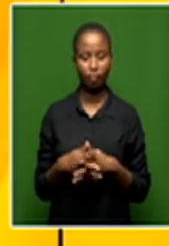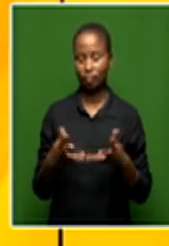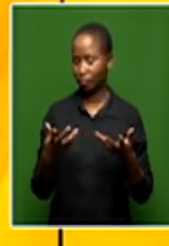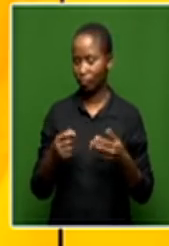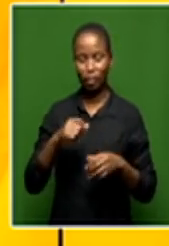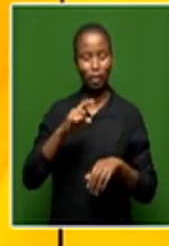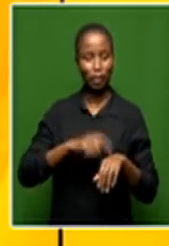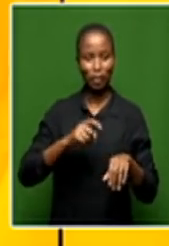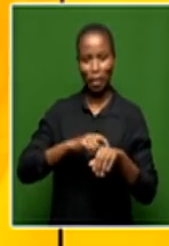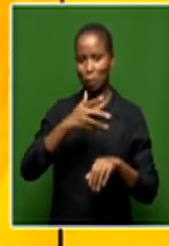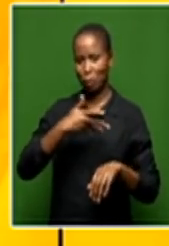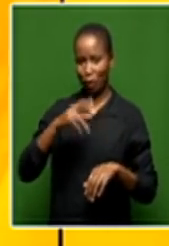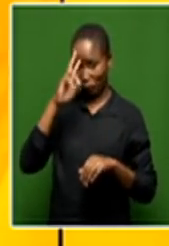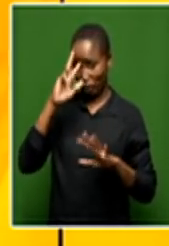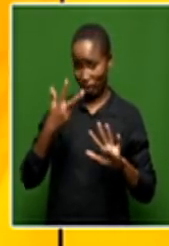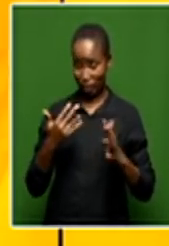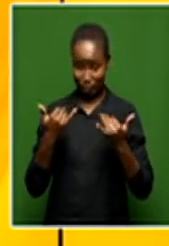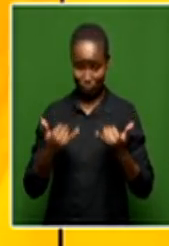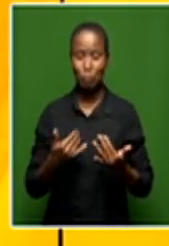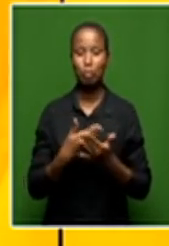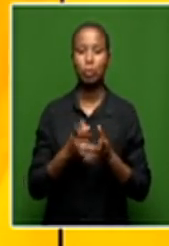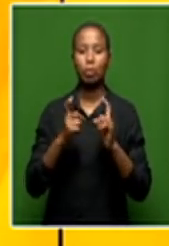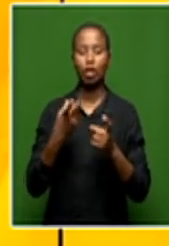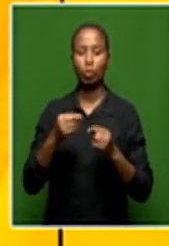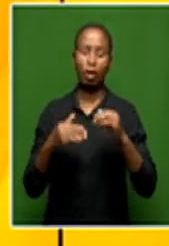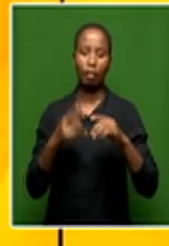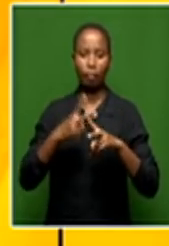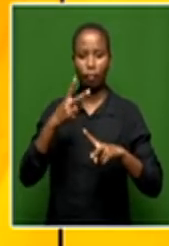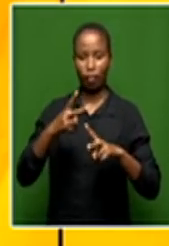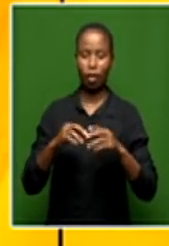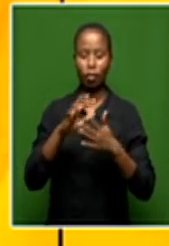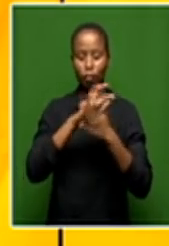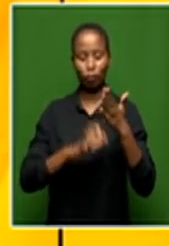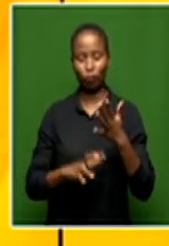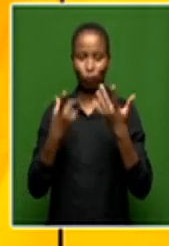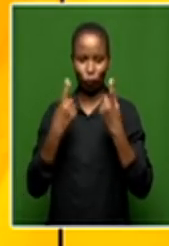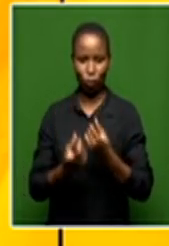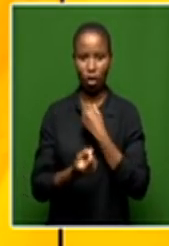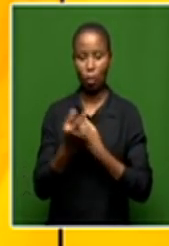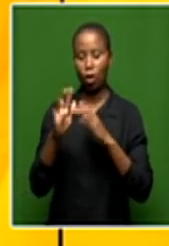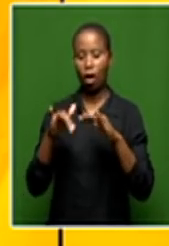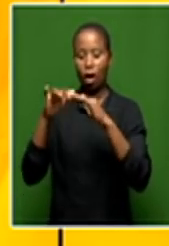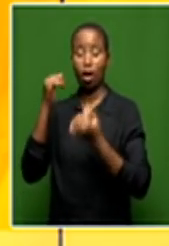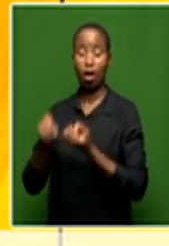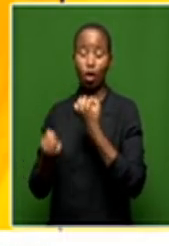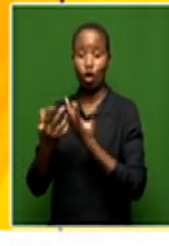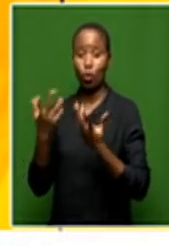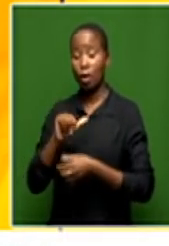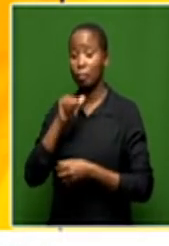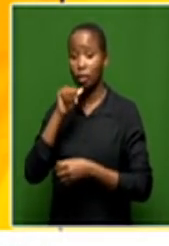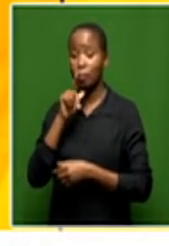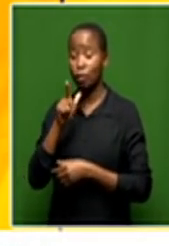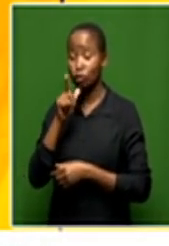What are you already here on this Tuesday morning? Let's quickly get into the final news headline bulletin and the programme. The High Court in Pietermaritzburg will